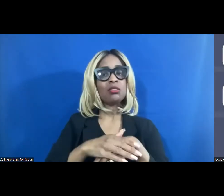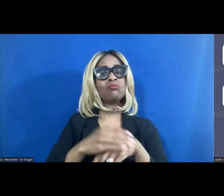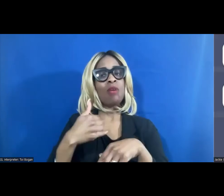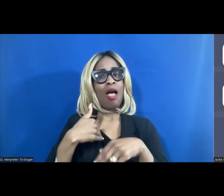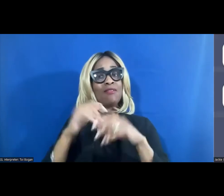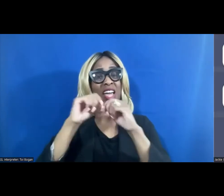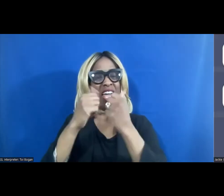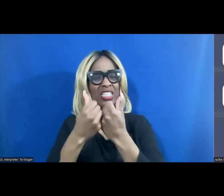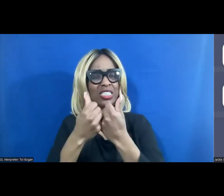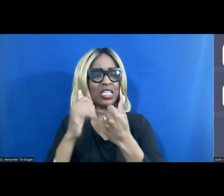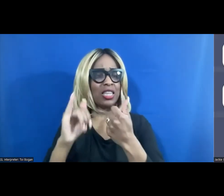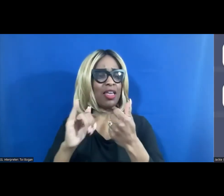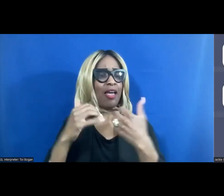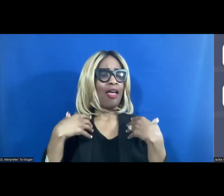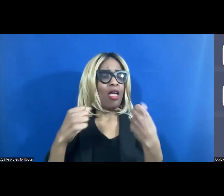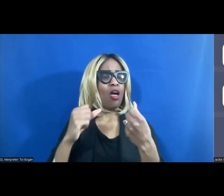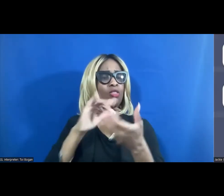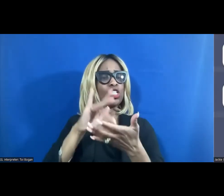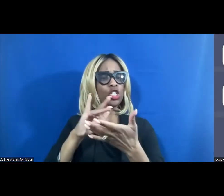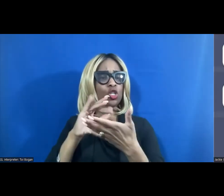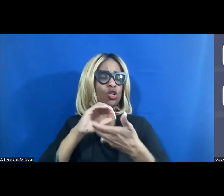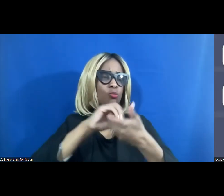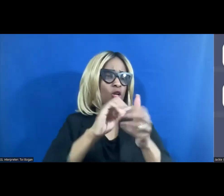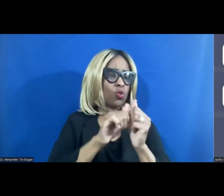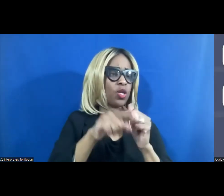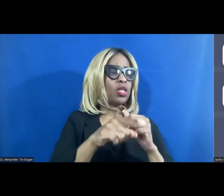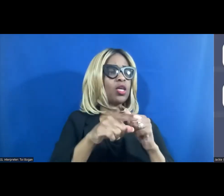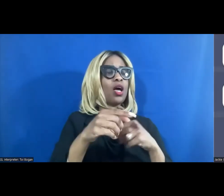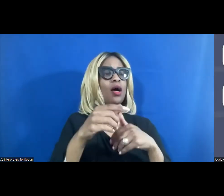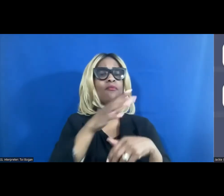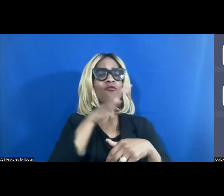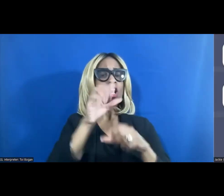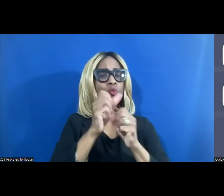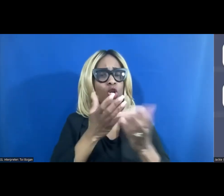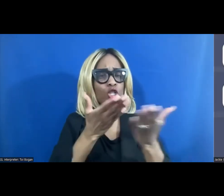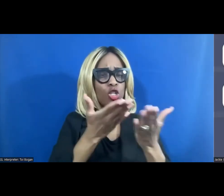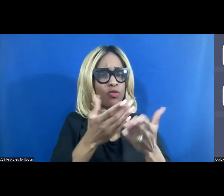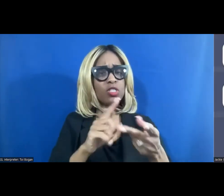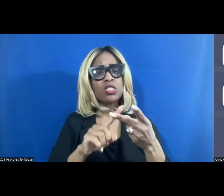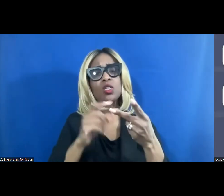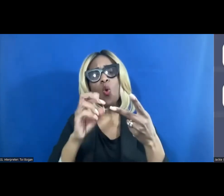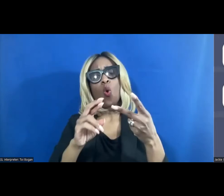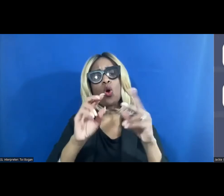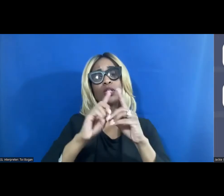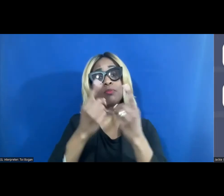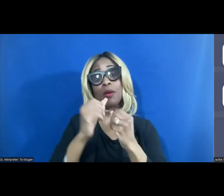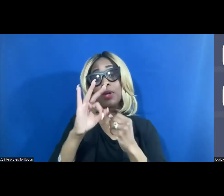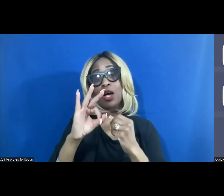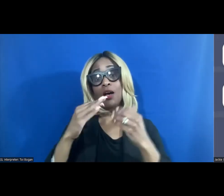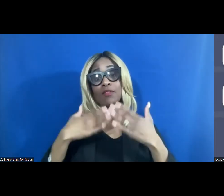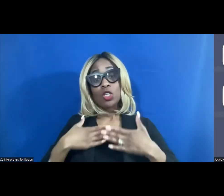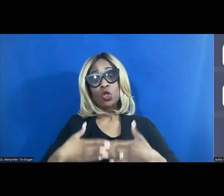our health centers partner with, whether it's Farm Worker Legal Services, or the party partnering with Department of Human